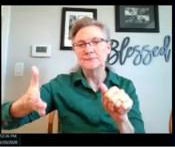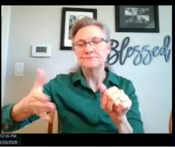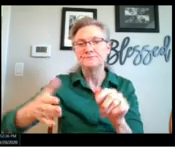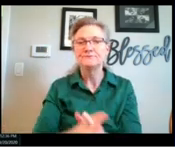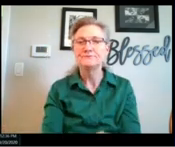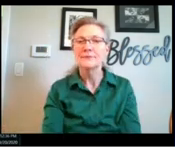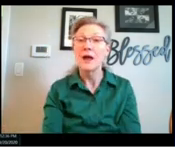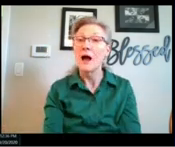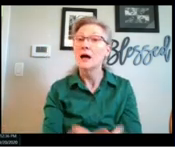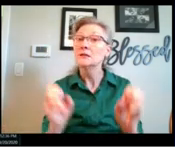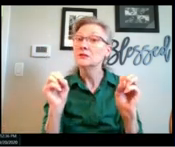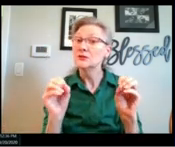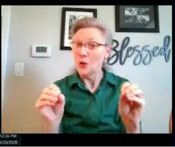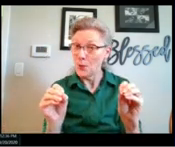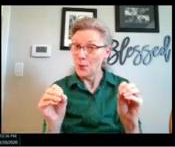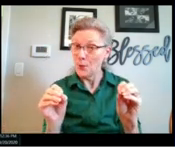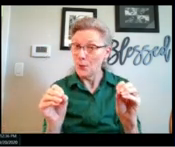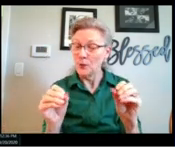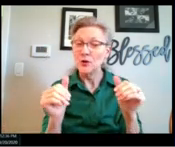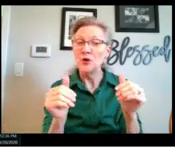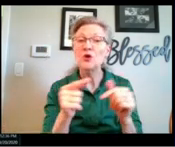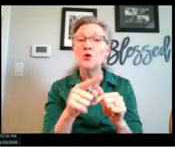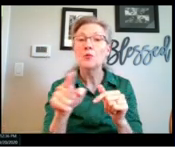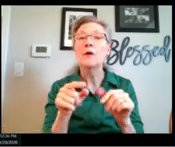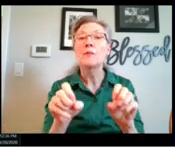friends. So you're going to have an